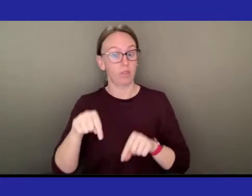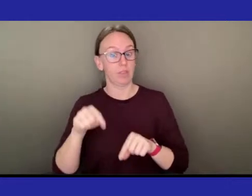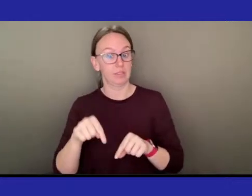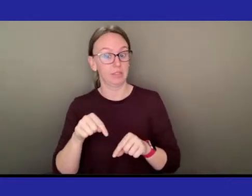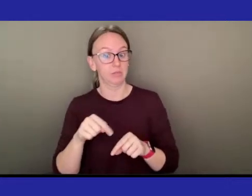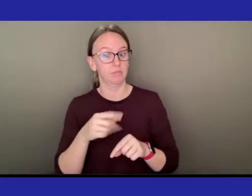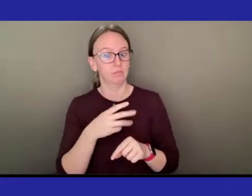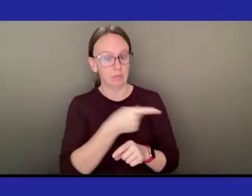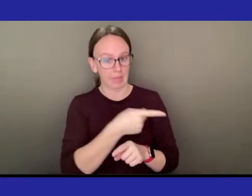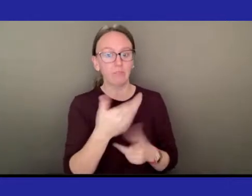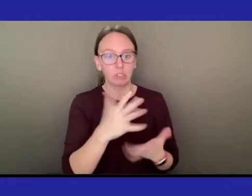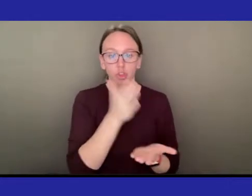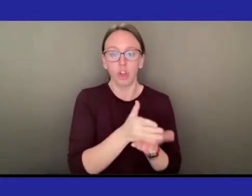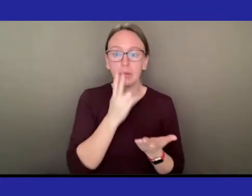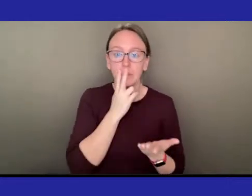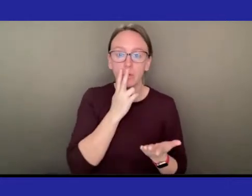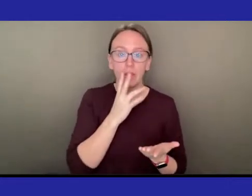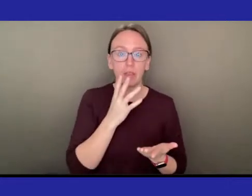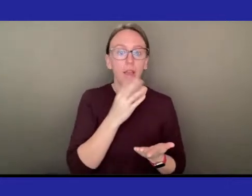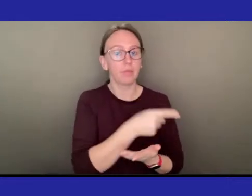of,